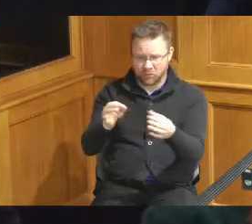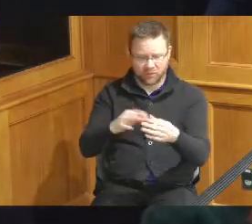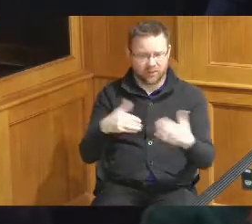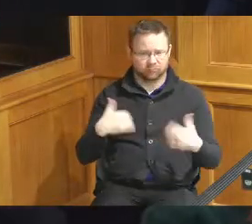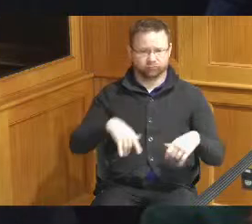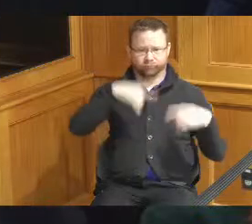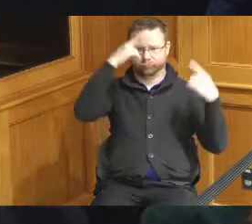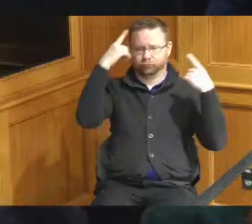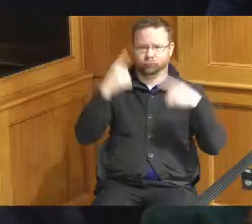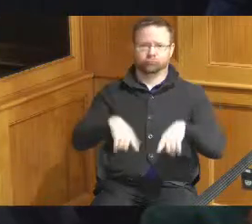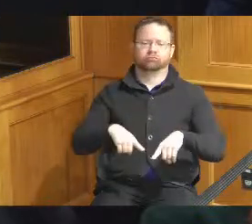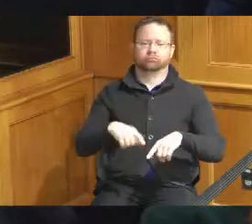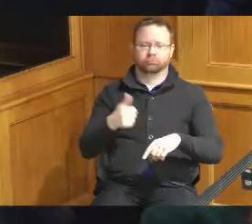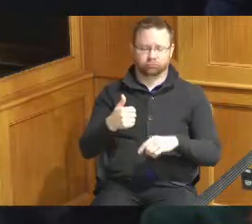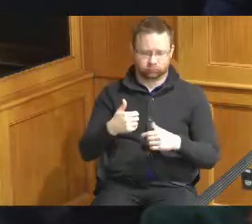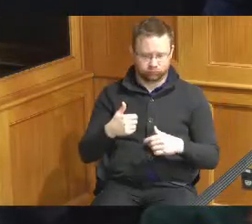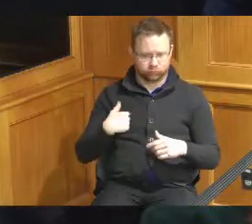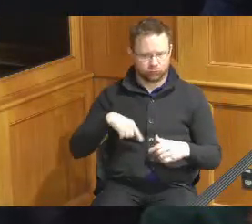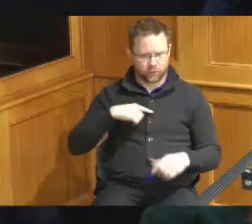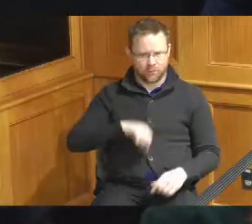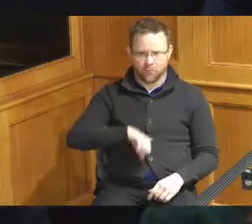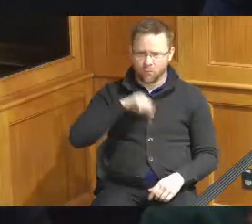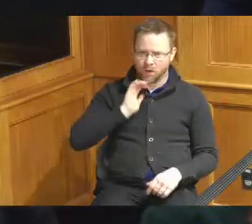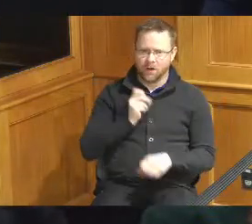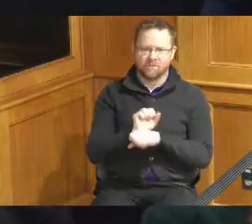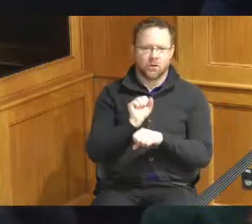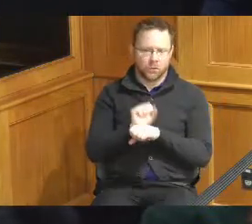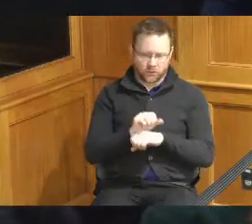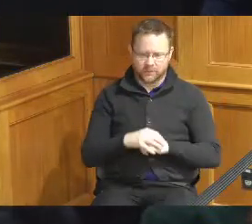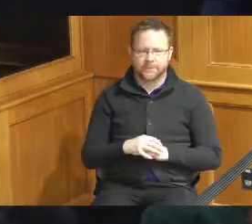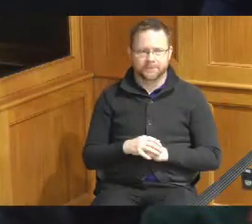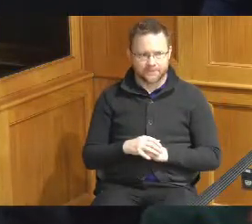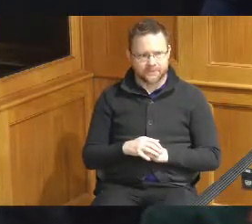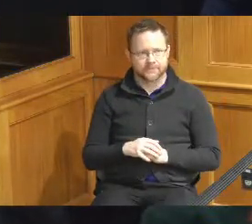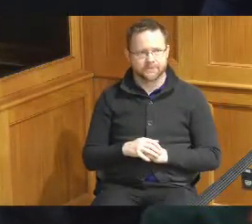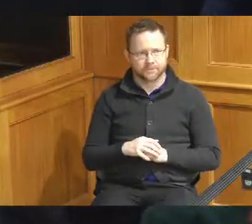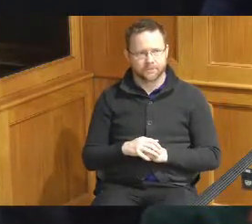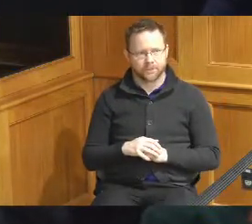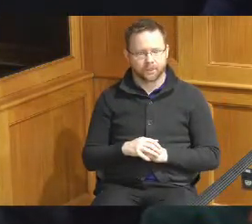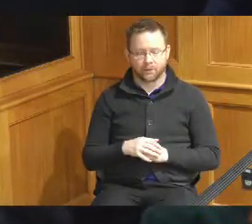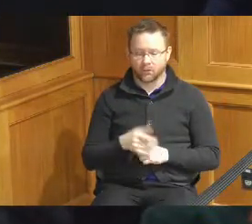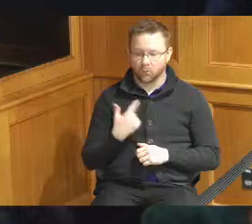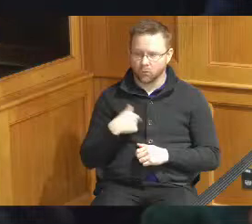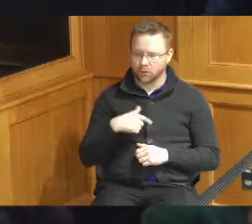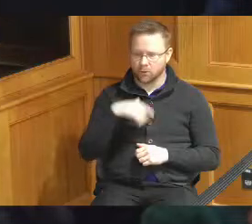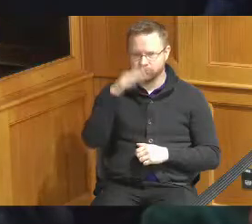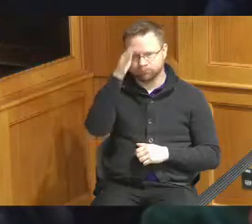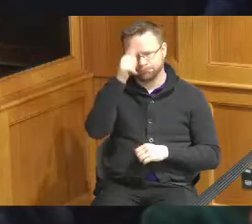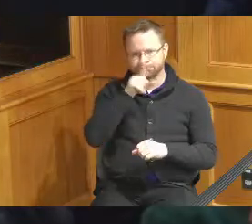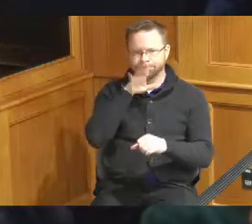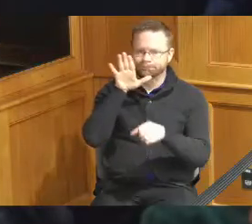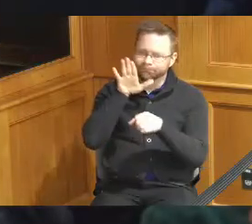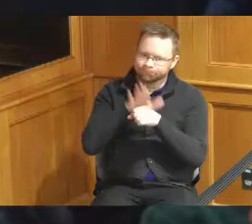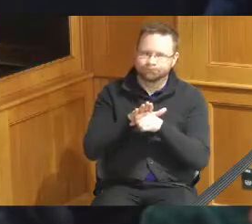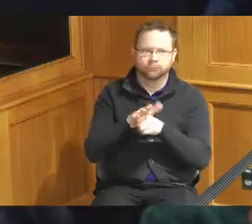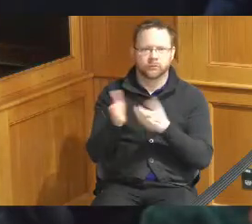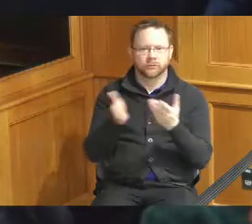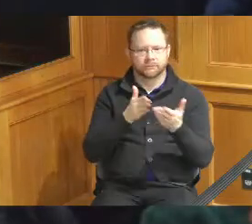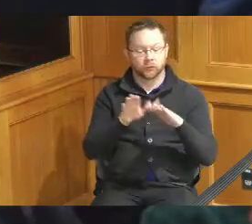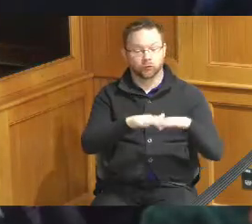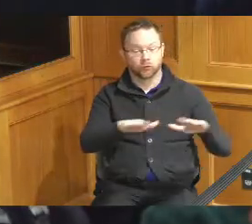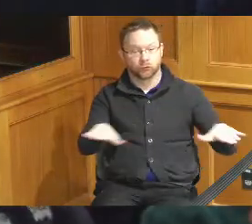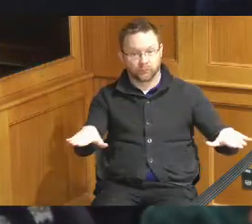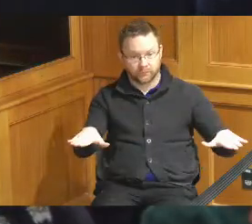proclamation about us, and we are very proud of the work that we do. We are committed to serving